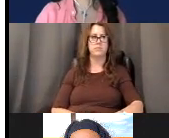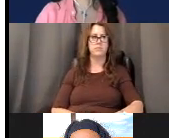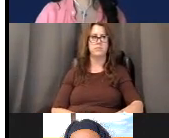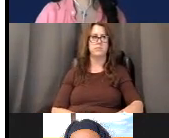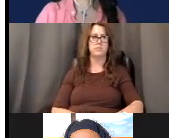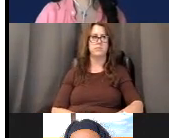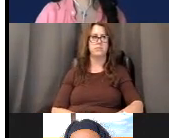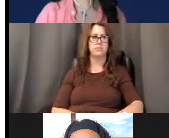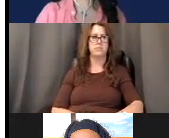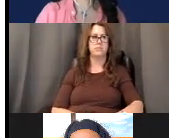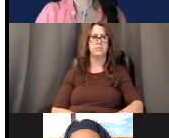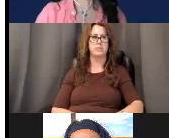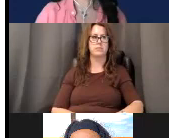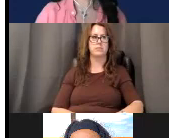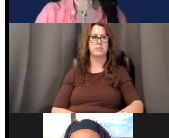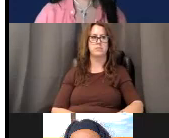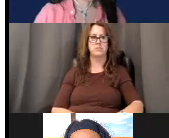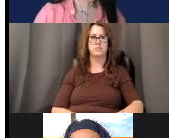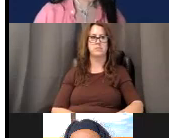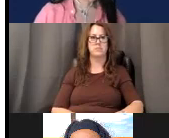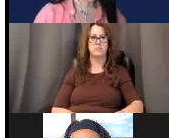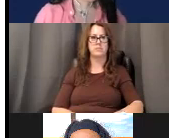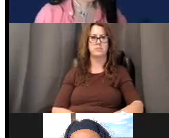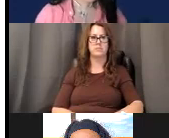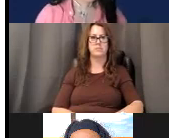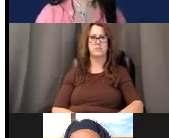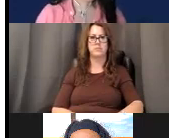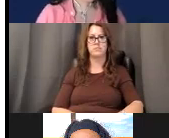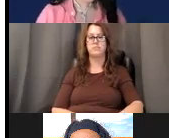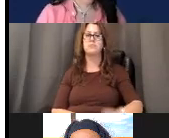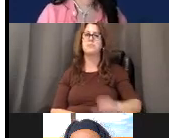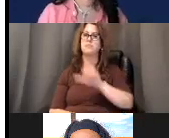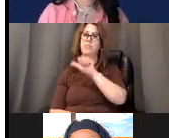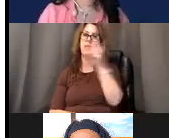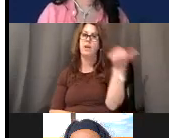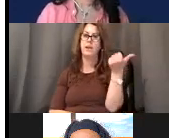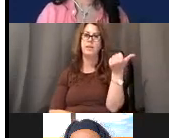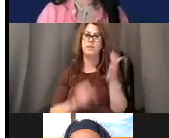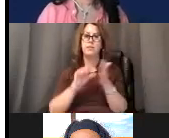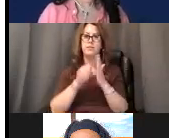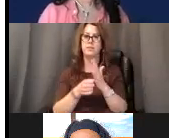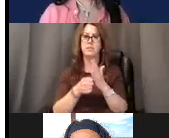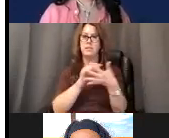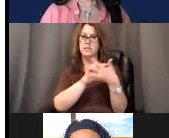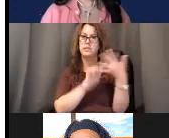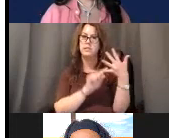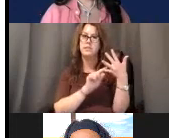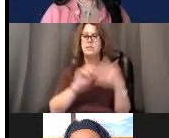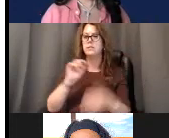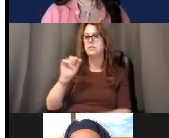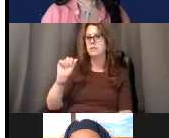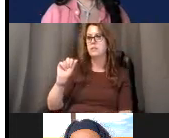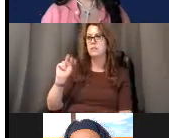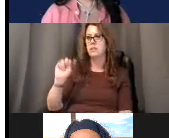And so for us, and this again was one of the components that we mentioned on the drop slide, but is anchoring the work in